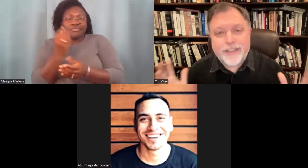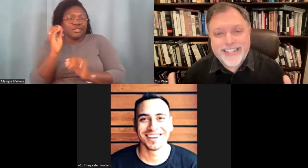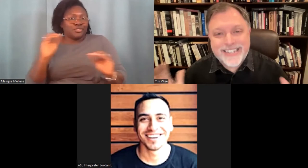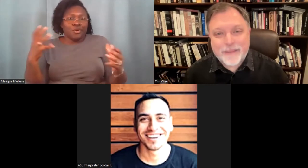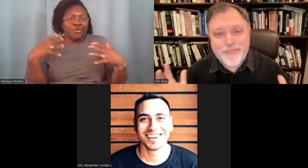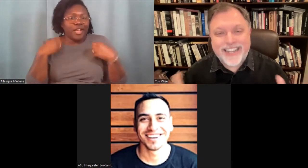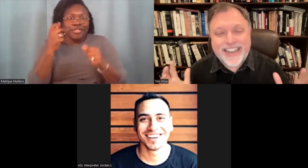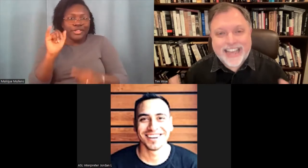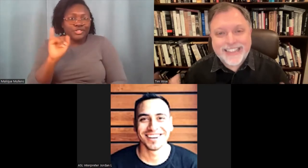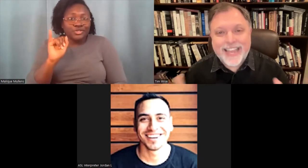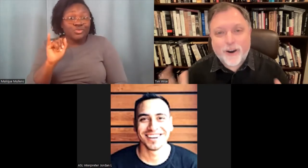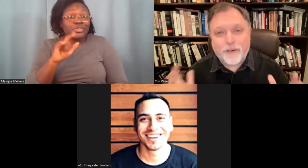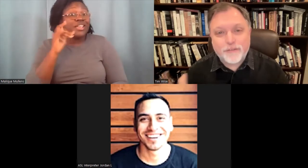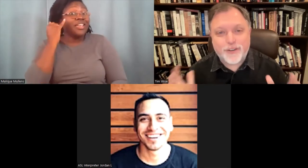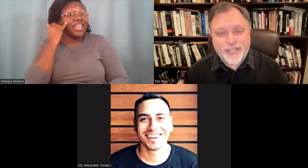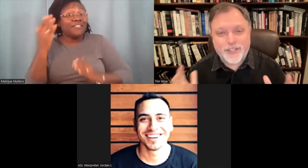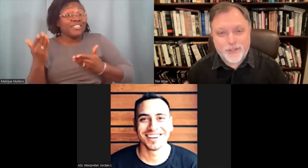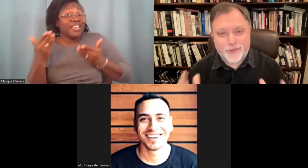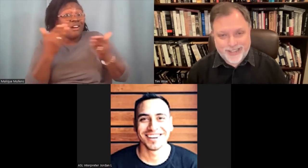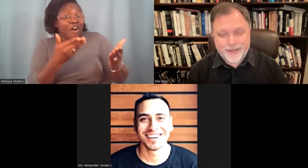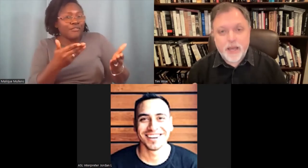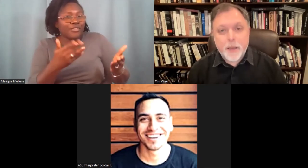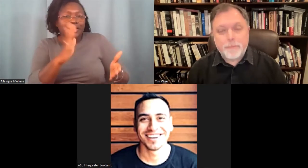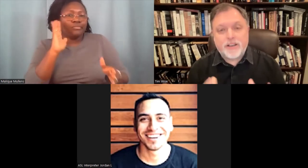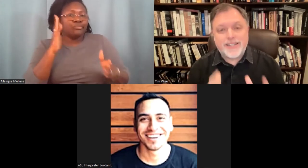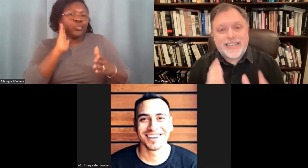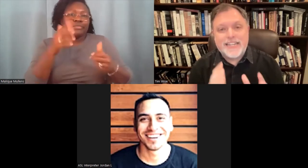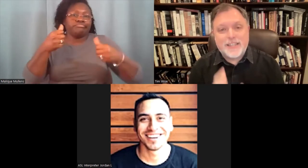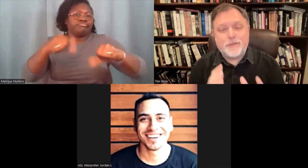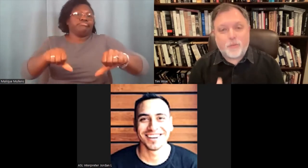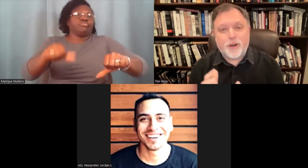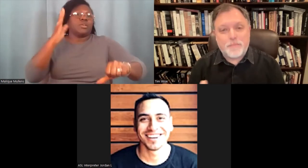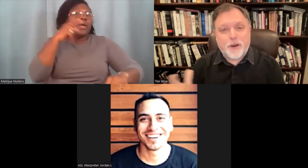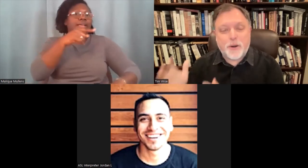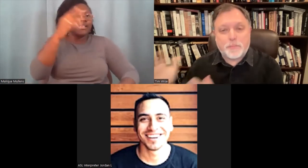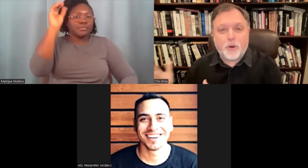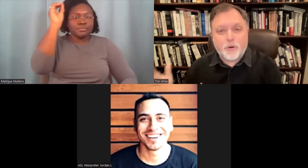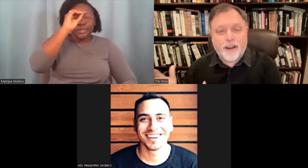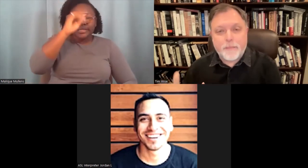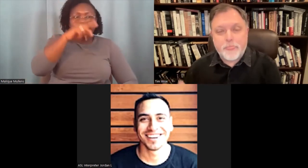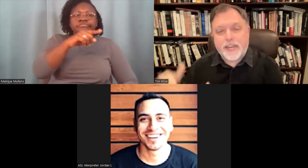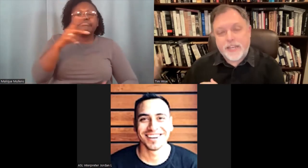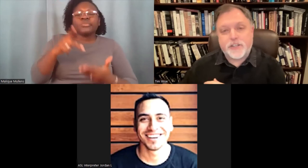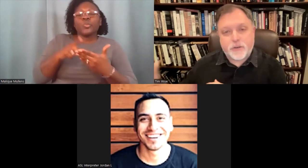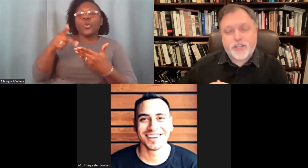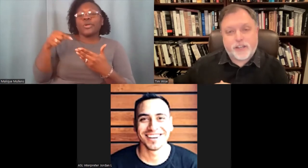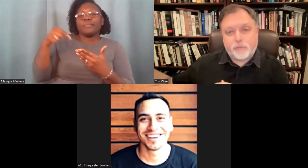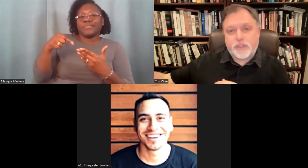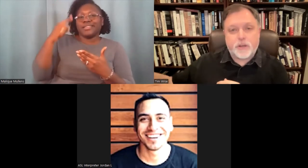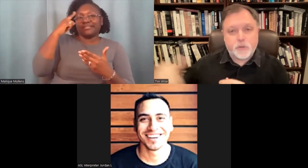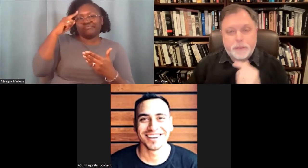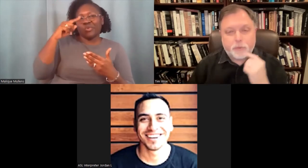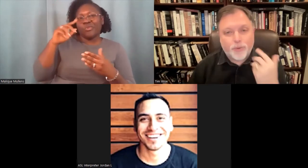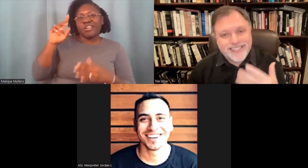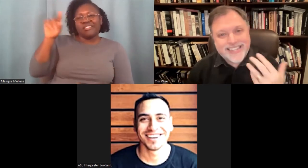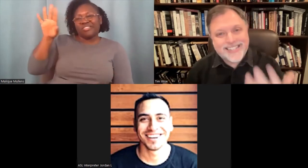wouldn't have accepted it had they offered it to him, because he didn't want to be on a program that he associated with those people. What does that